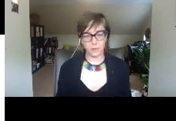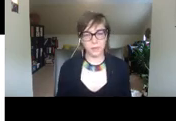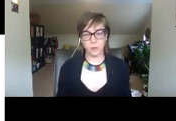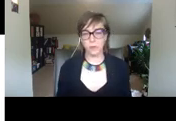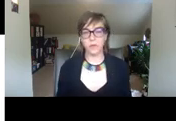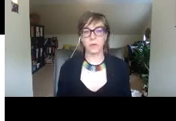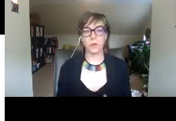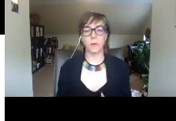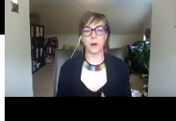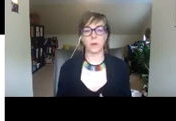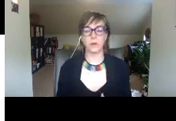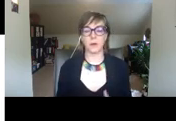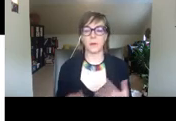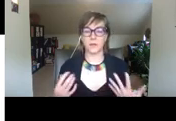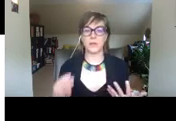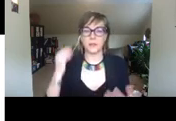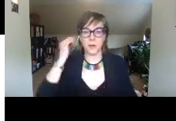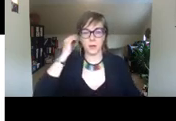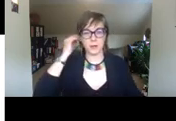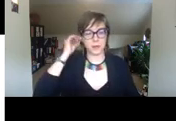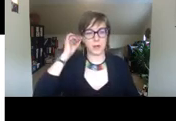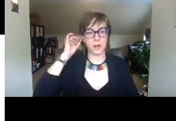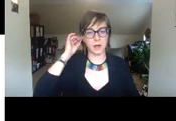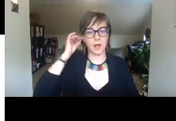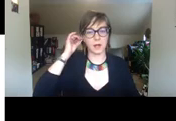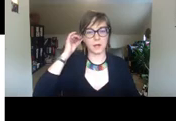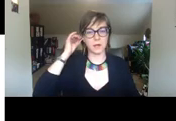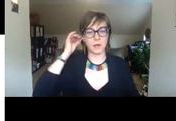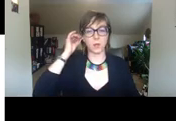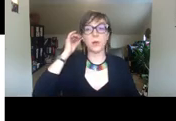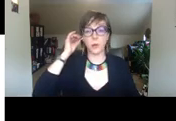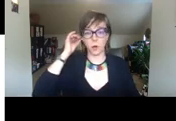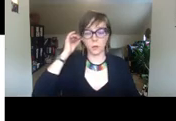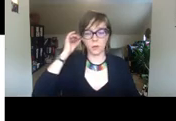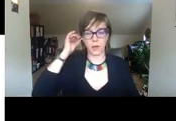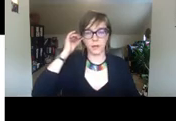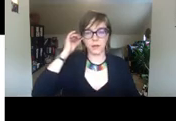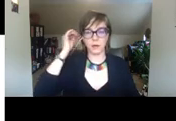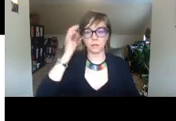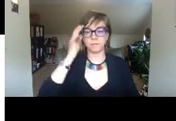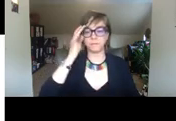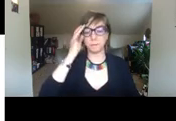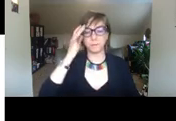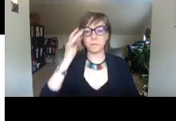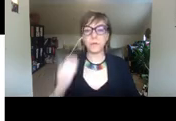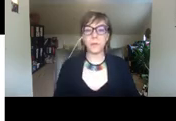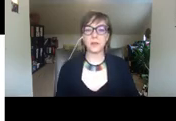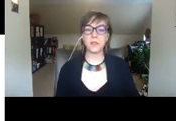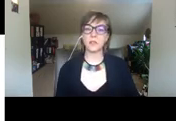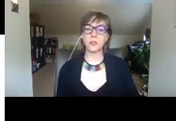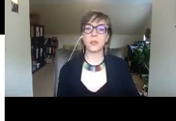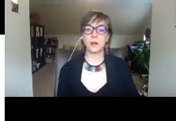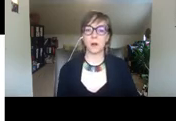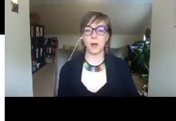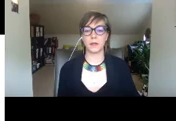this is a brief overview about these disparities and what's going on with that, because